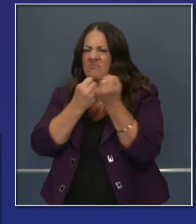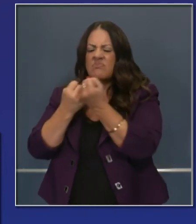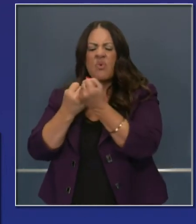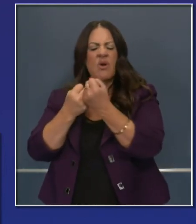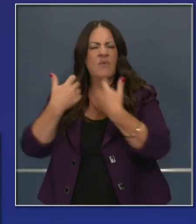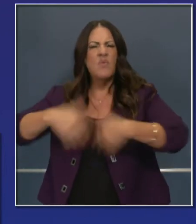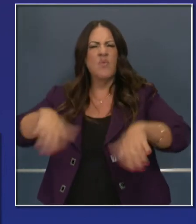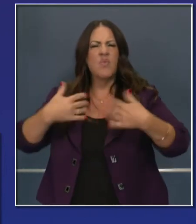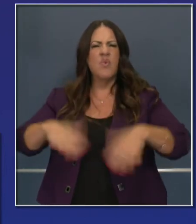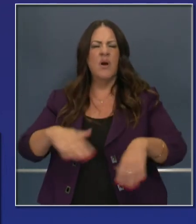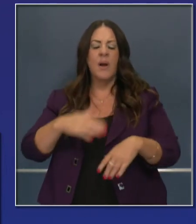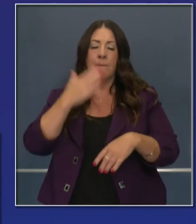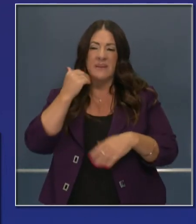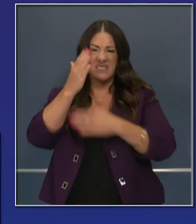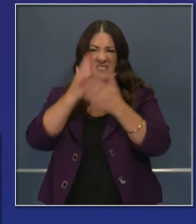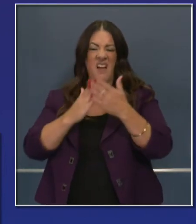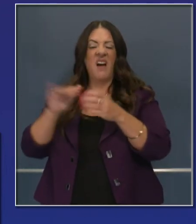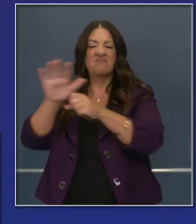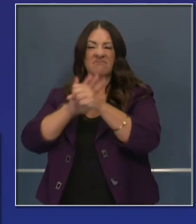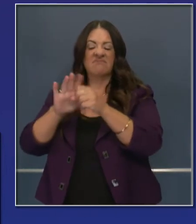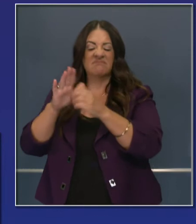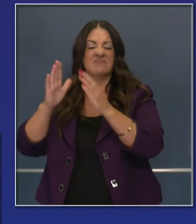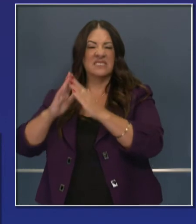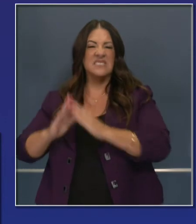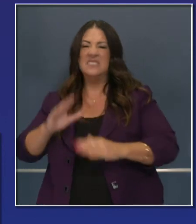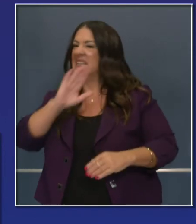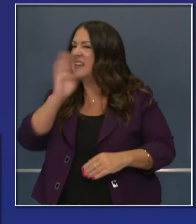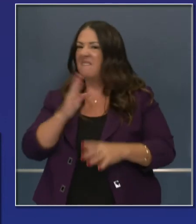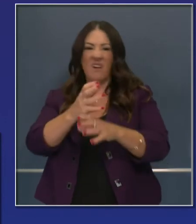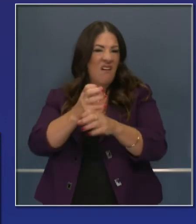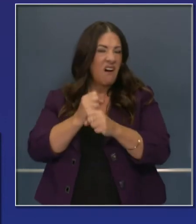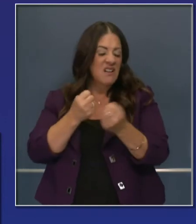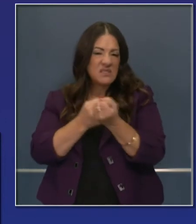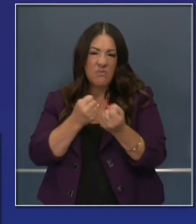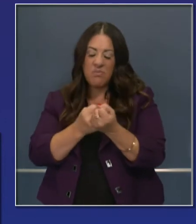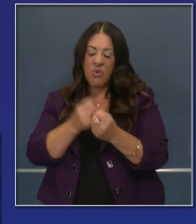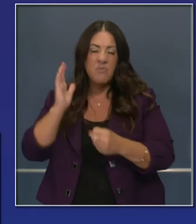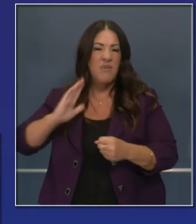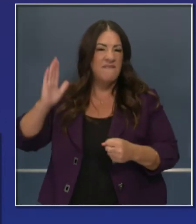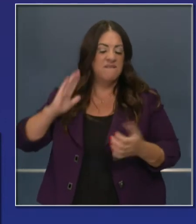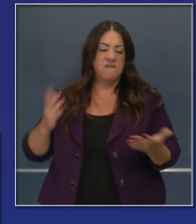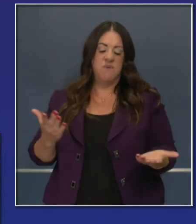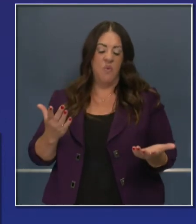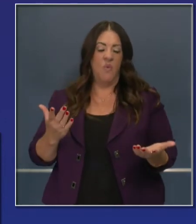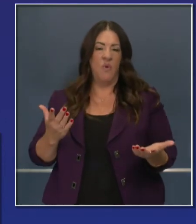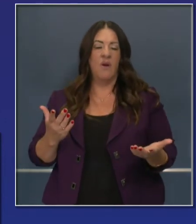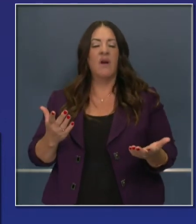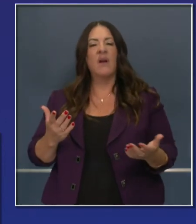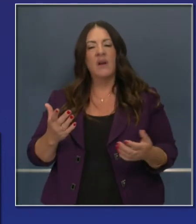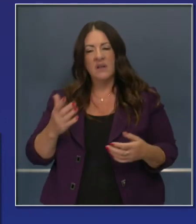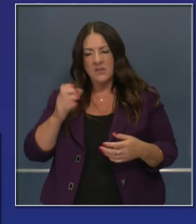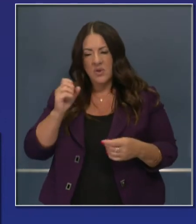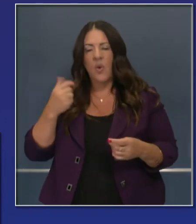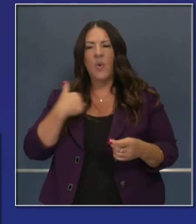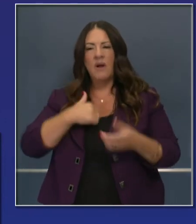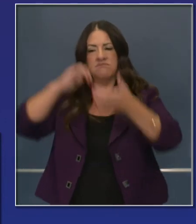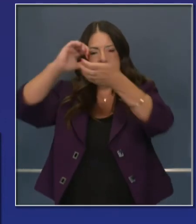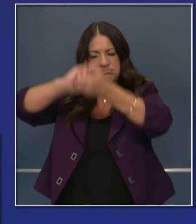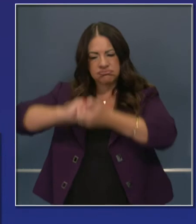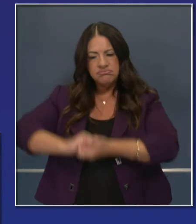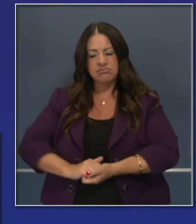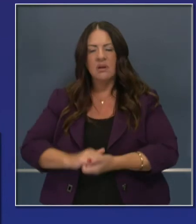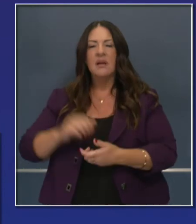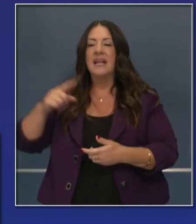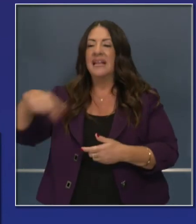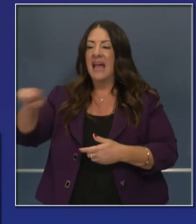that haven't received support from the state of California in the past to invest and partner with